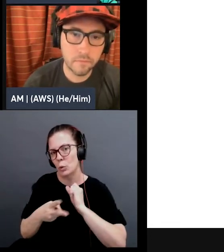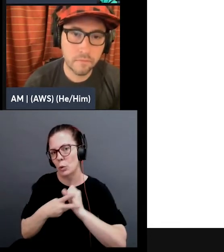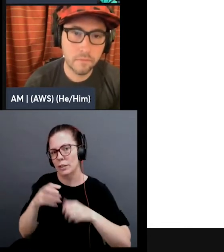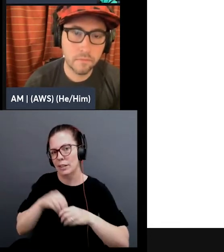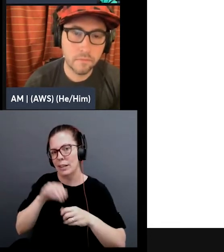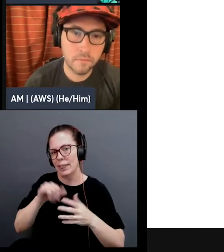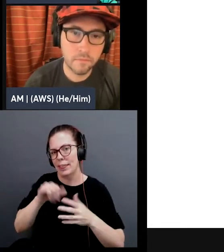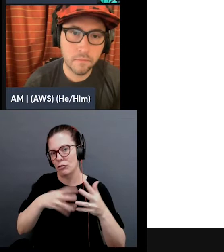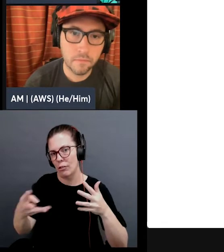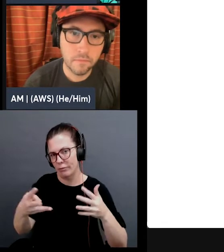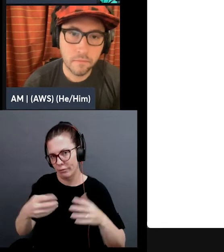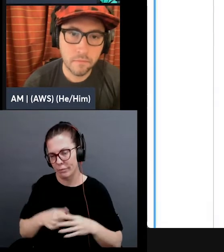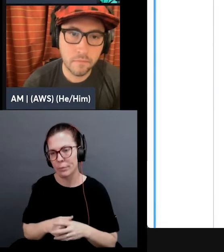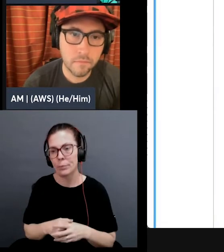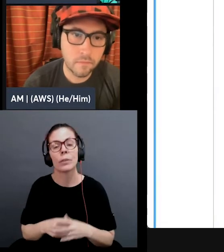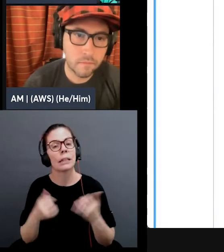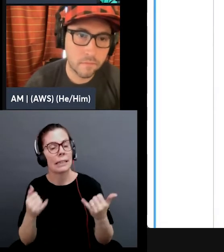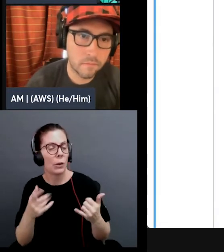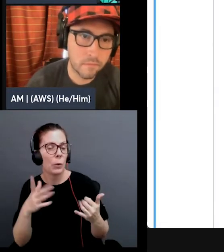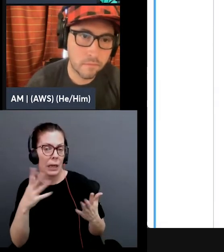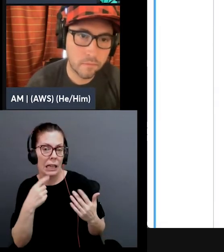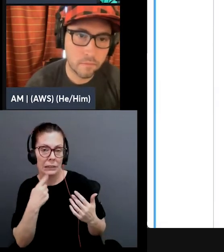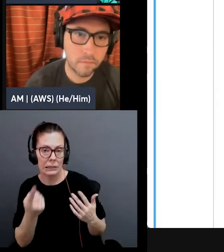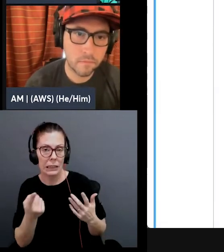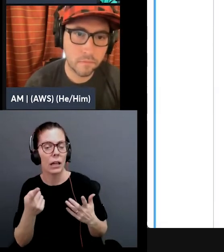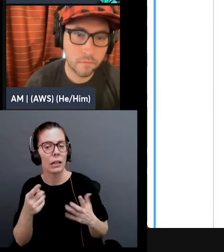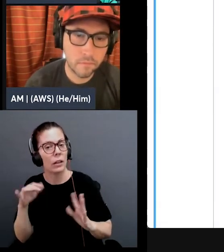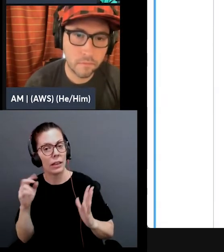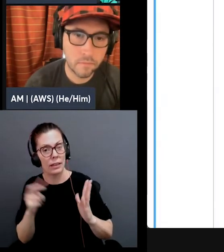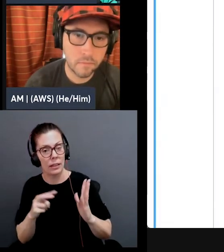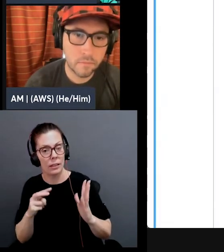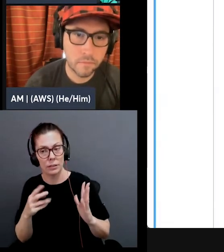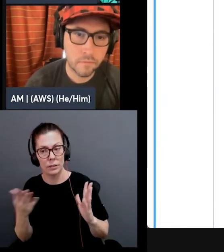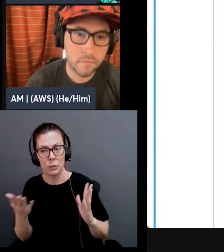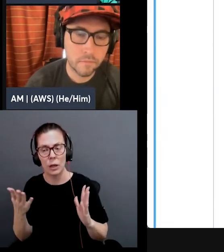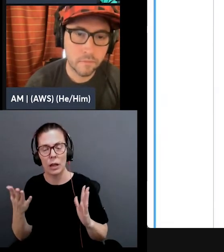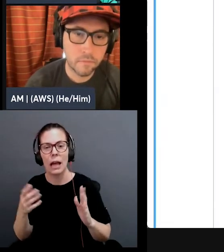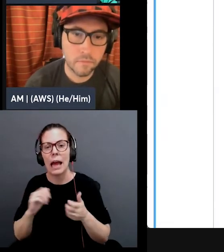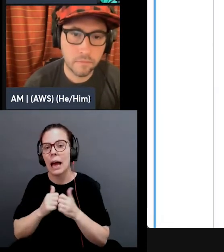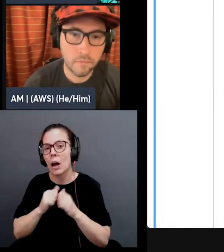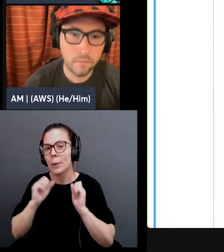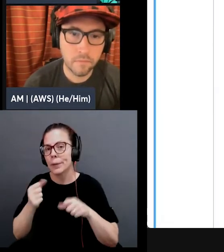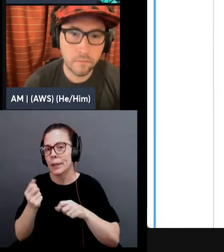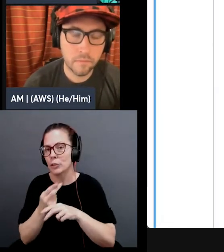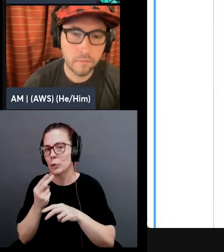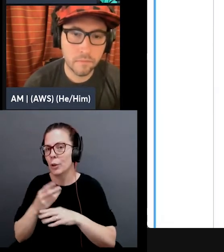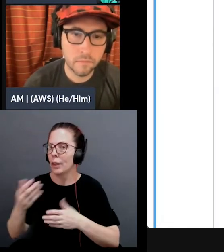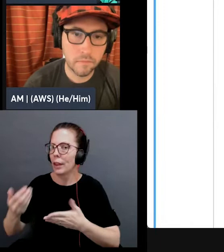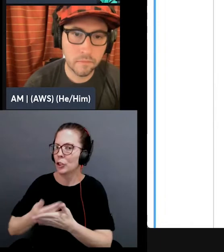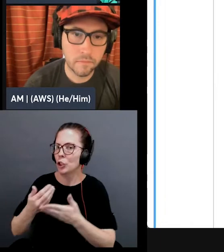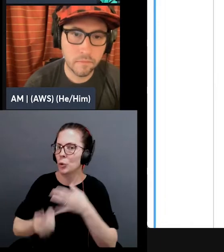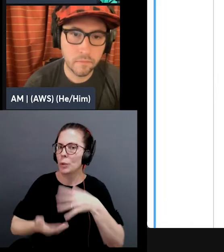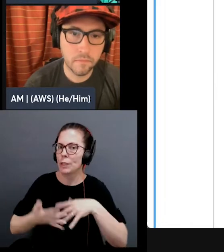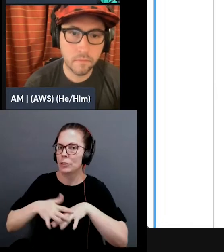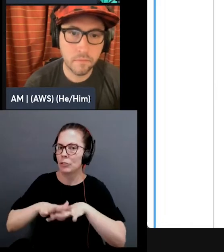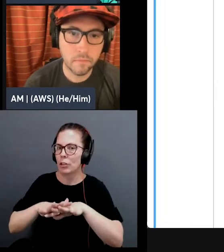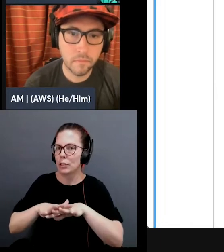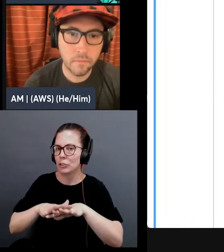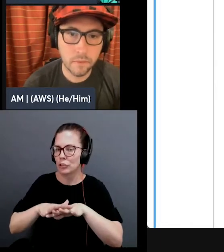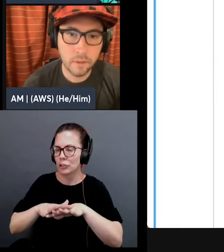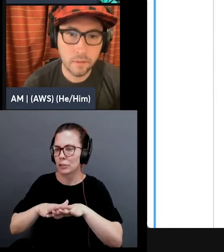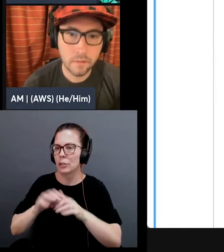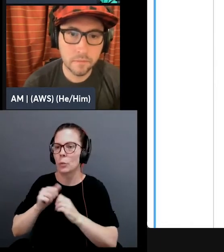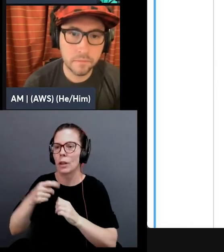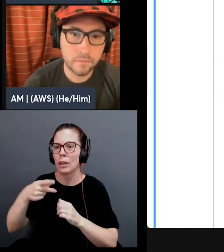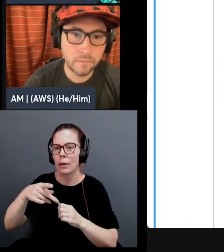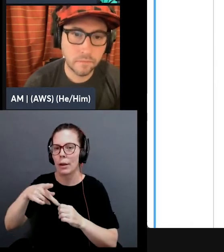doing. As I said, what we're going to be looking at here is actually basically how you can use this new integration with Pandas to be able